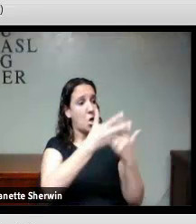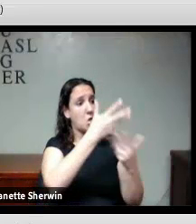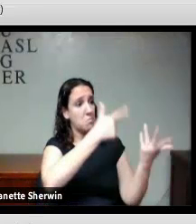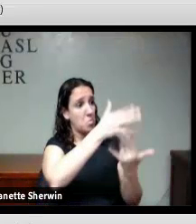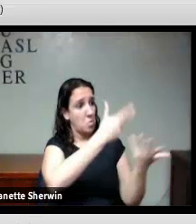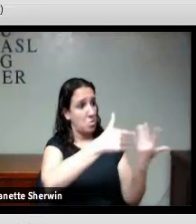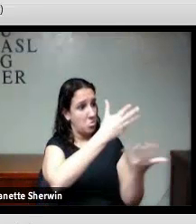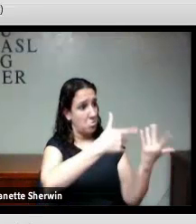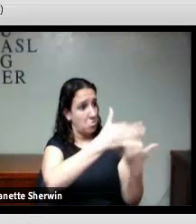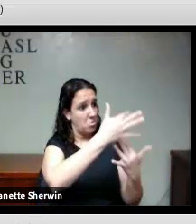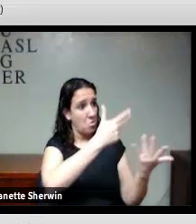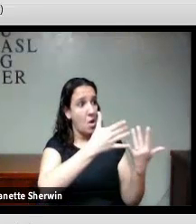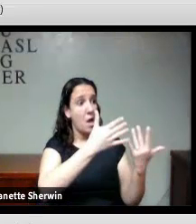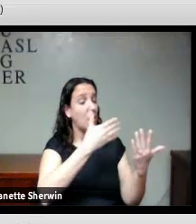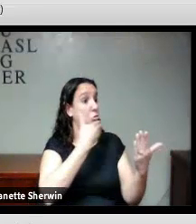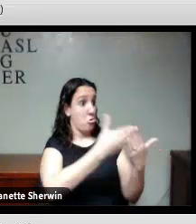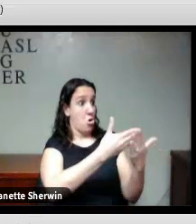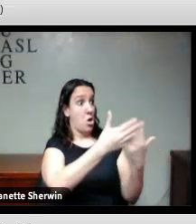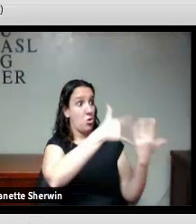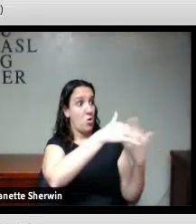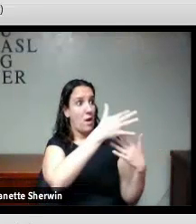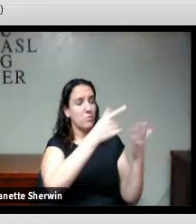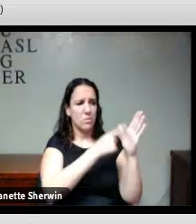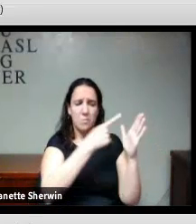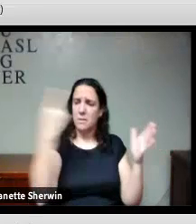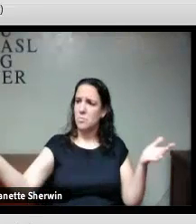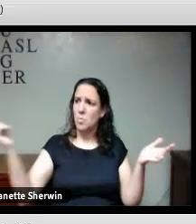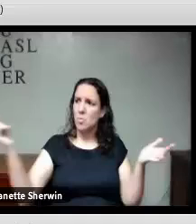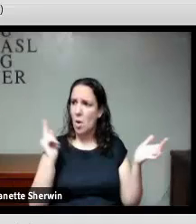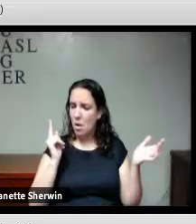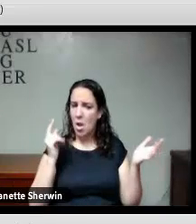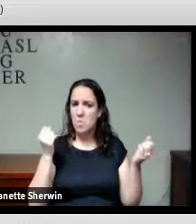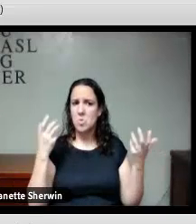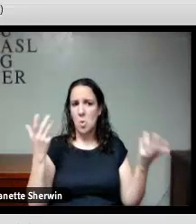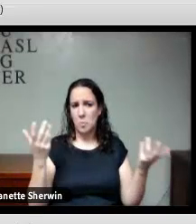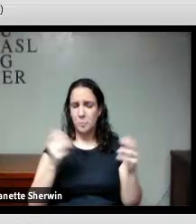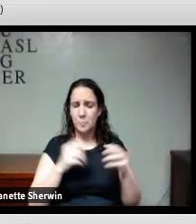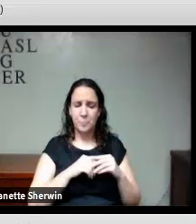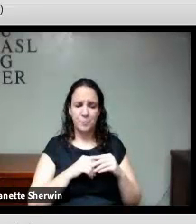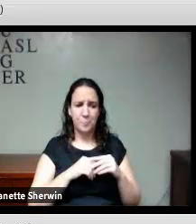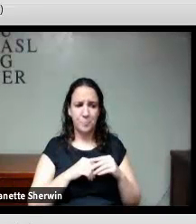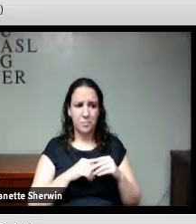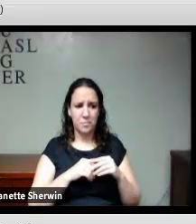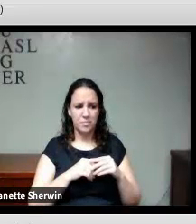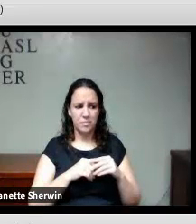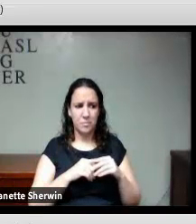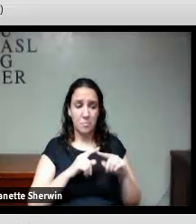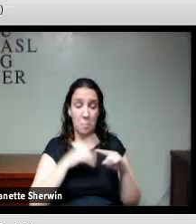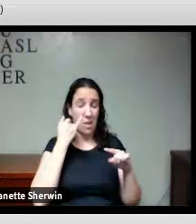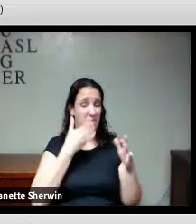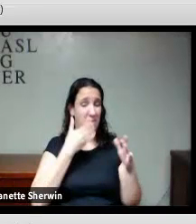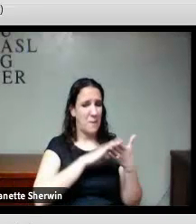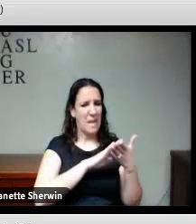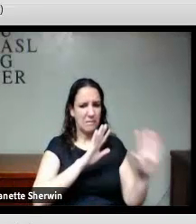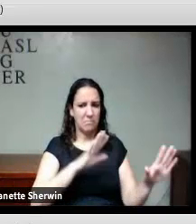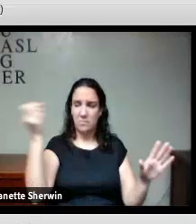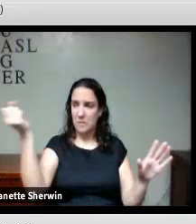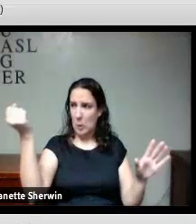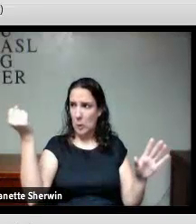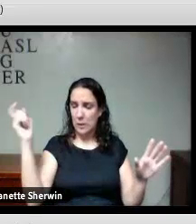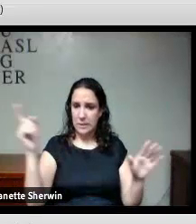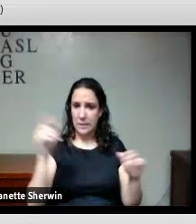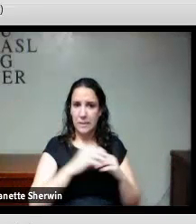during angry patron interactions? So number 5 says, what happens if the angry patron doesn't believe you're sincere in thanking them? Would you take a moment to think about that